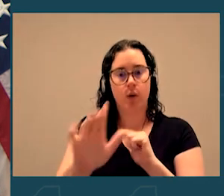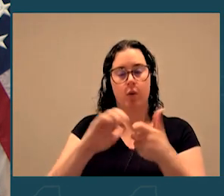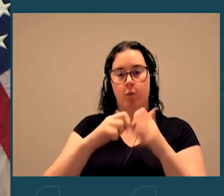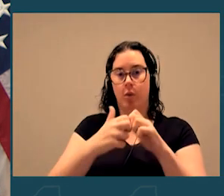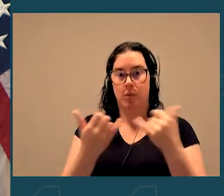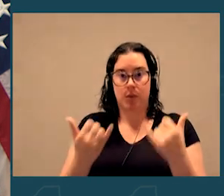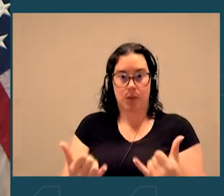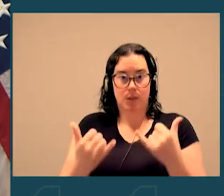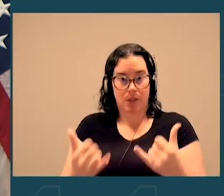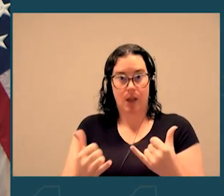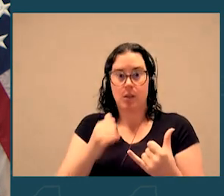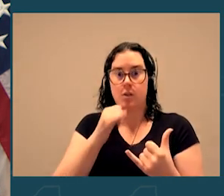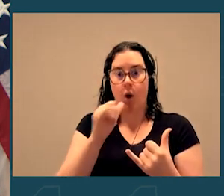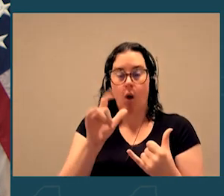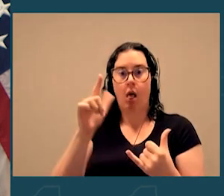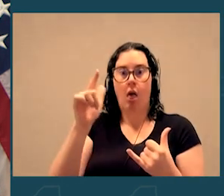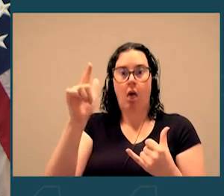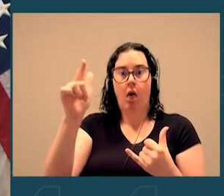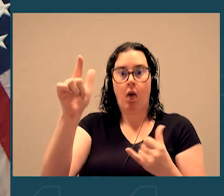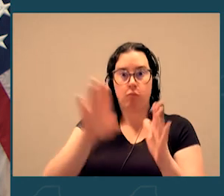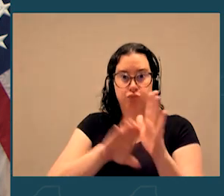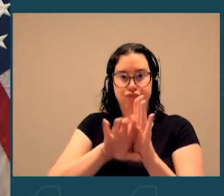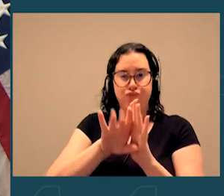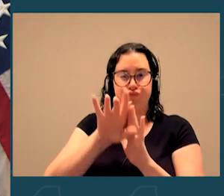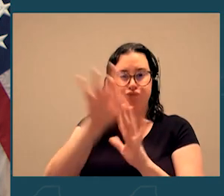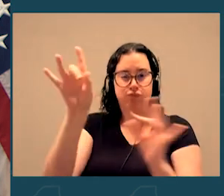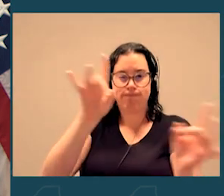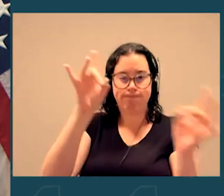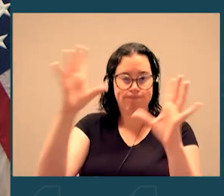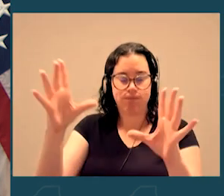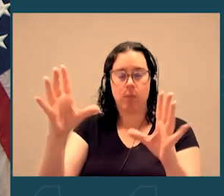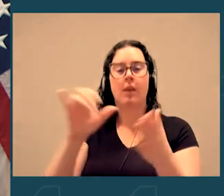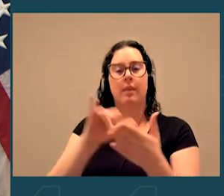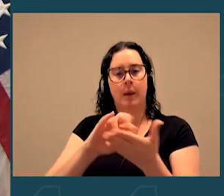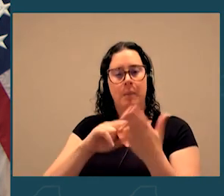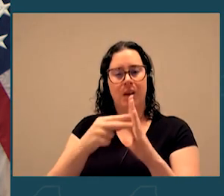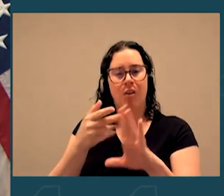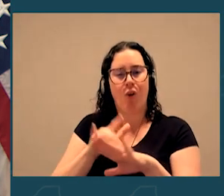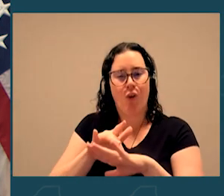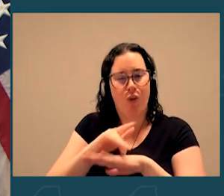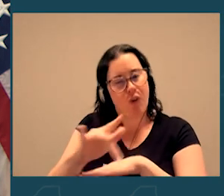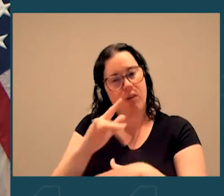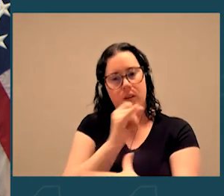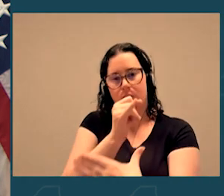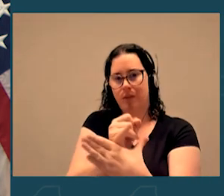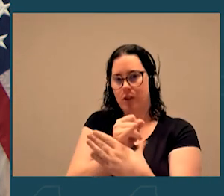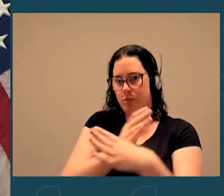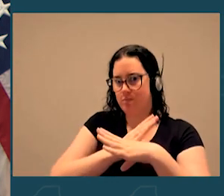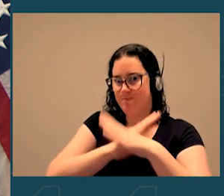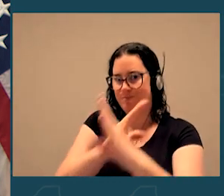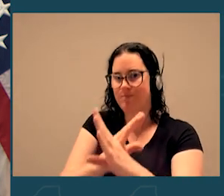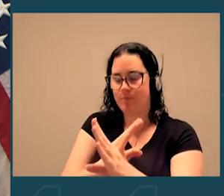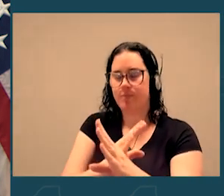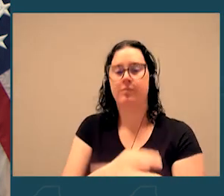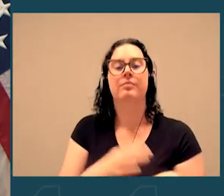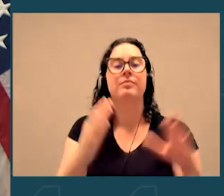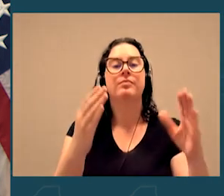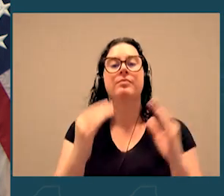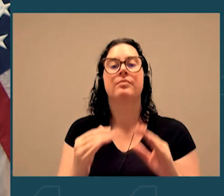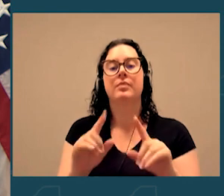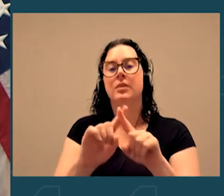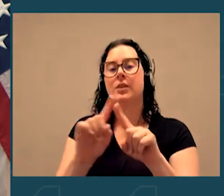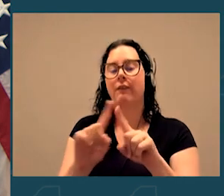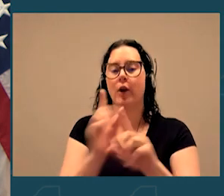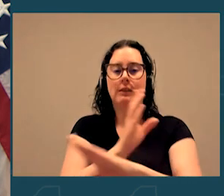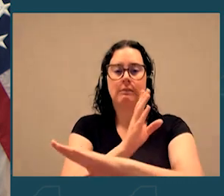become crises as adults. So it's that early intervention in our youth. Also, hit people at different stages,